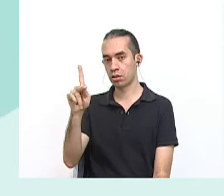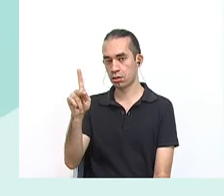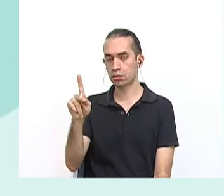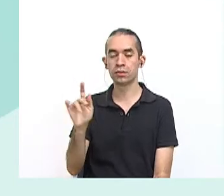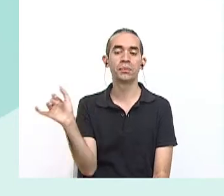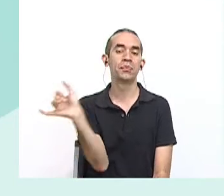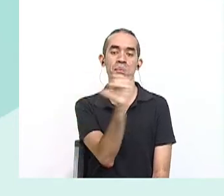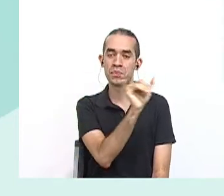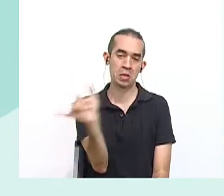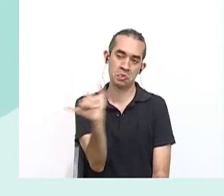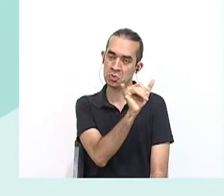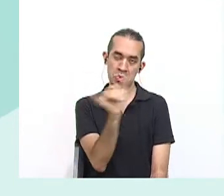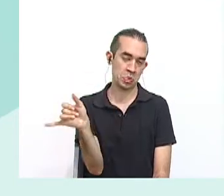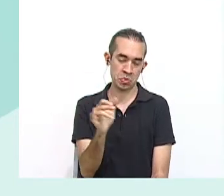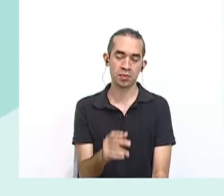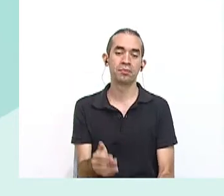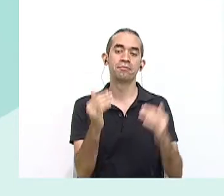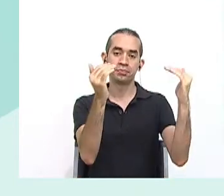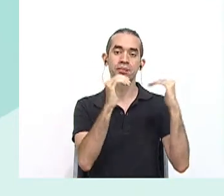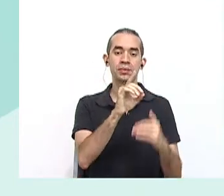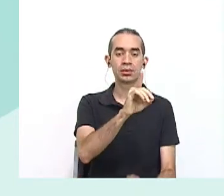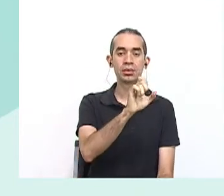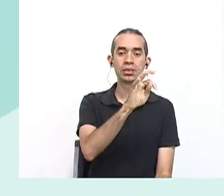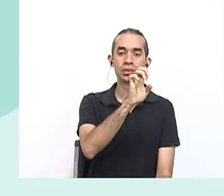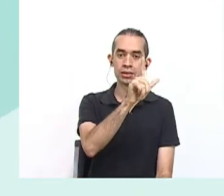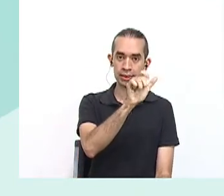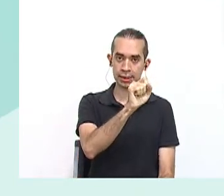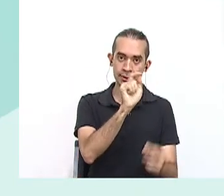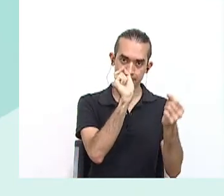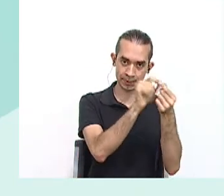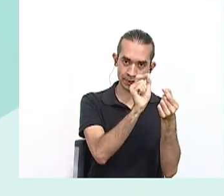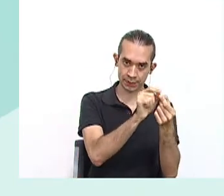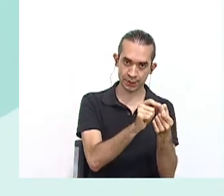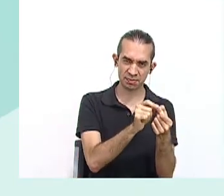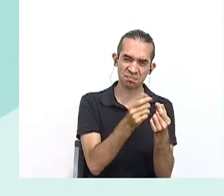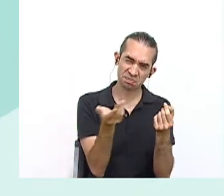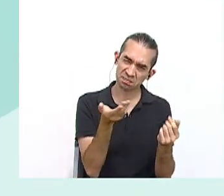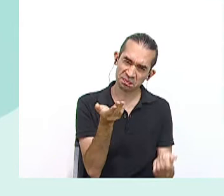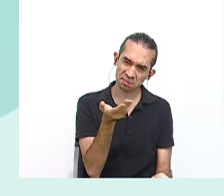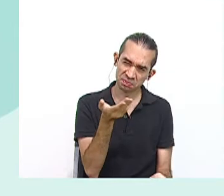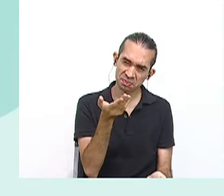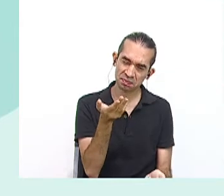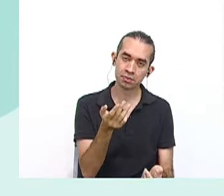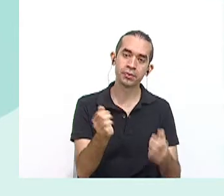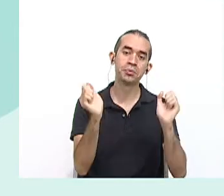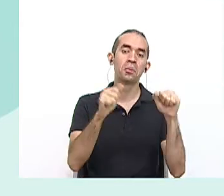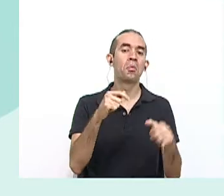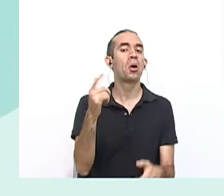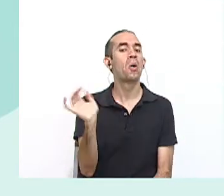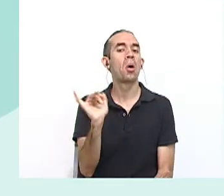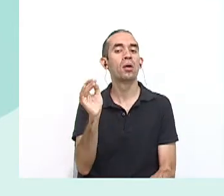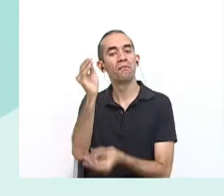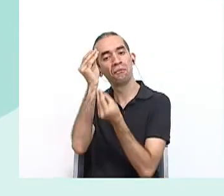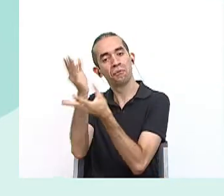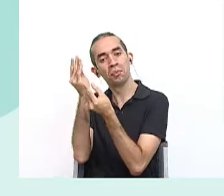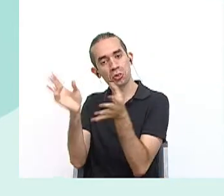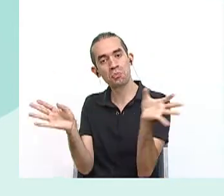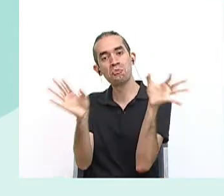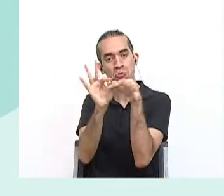thing. Then we have details. What are details? Details can be considered